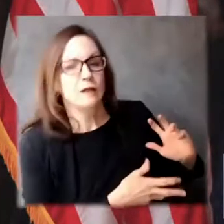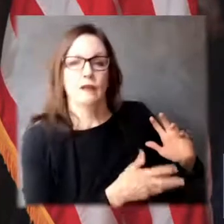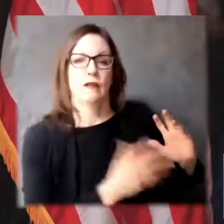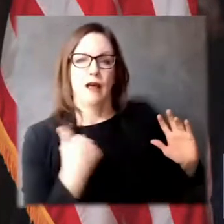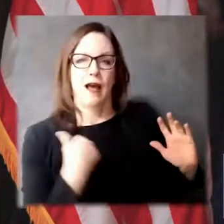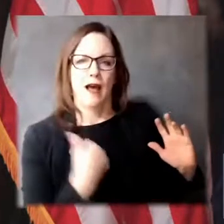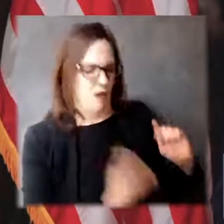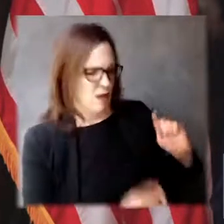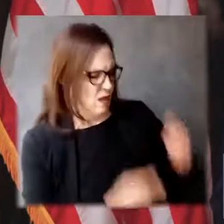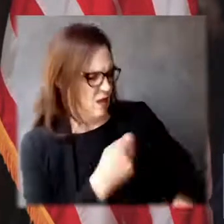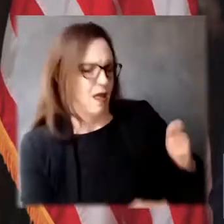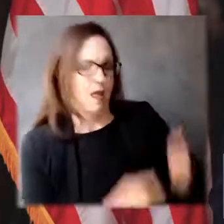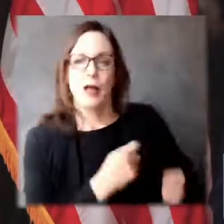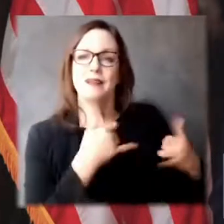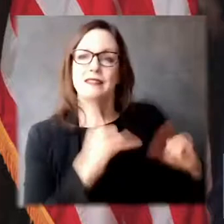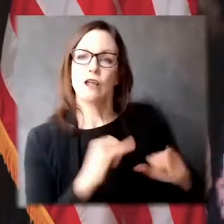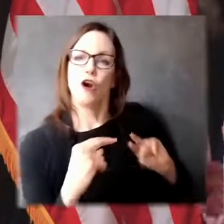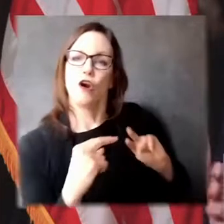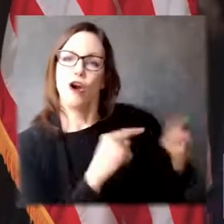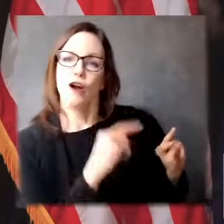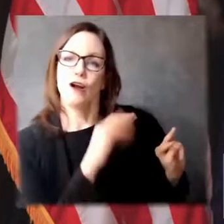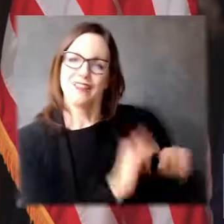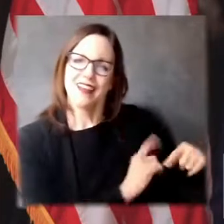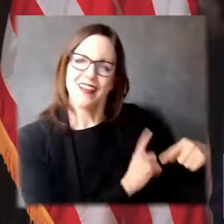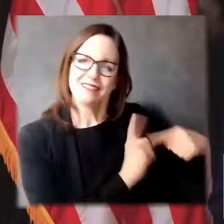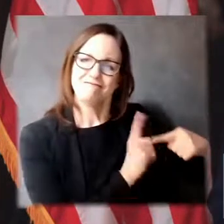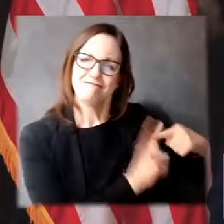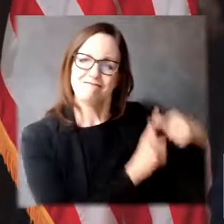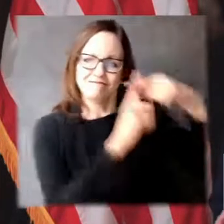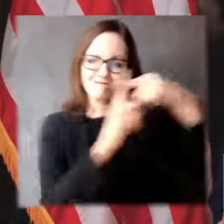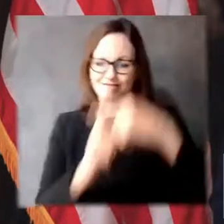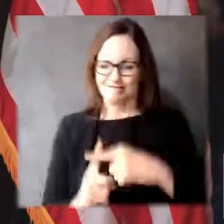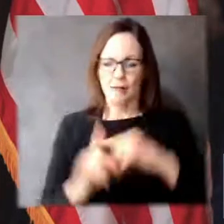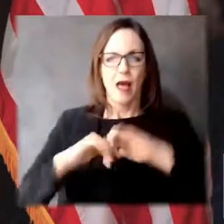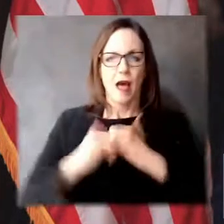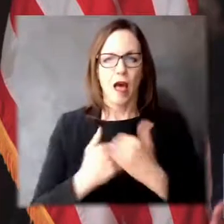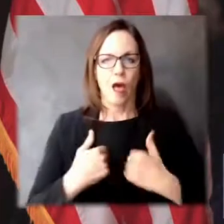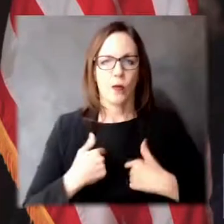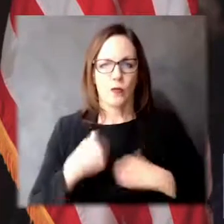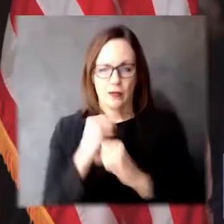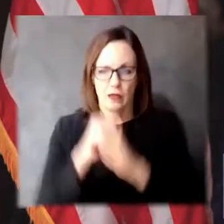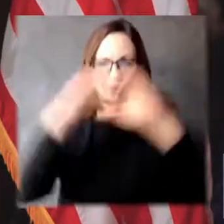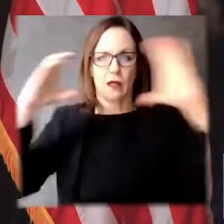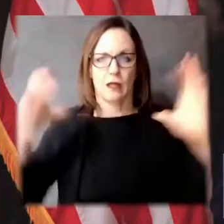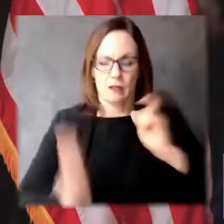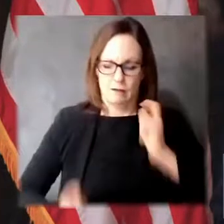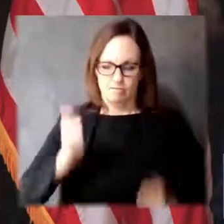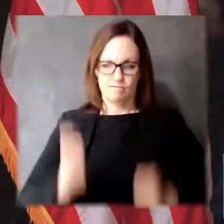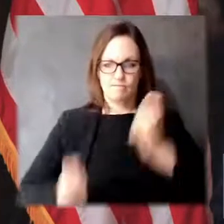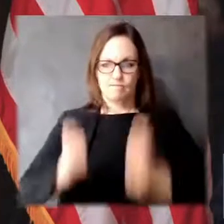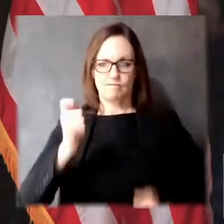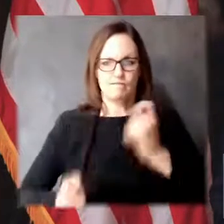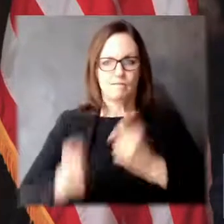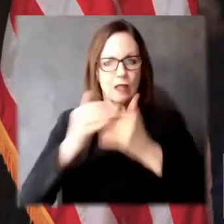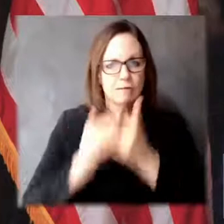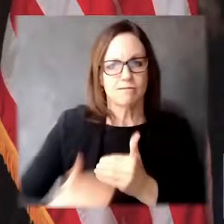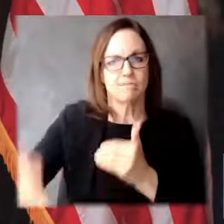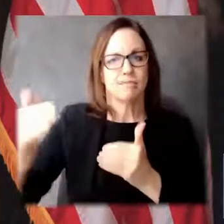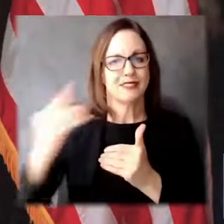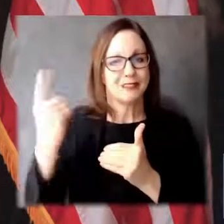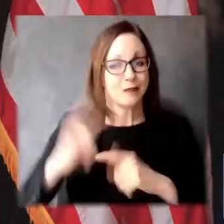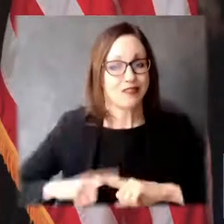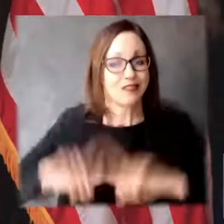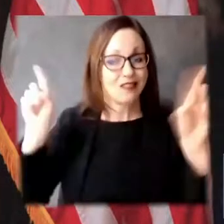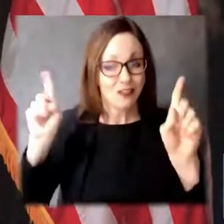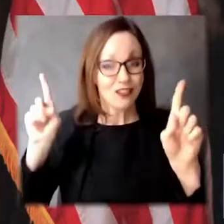could ignore the problems this pandemic brought to the forefront, or we can face them and fix them together. We can make